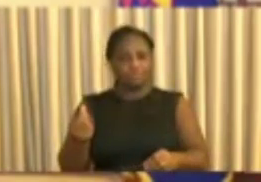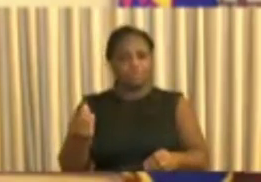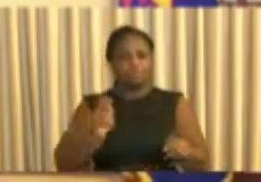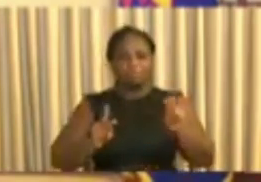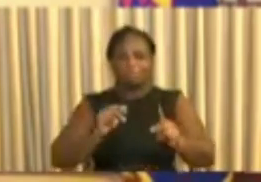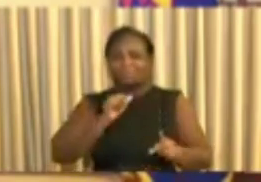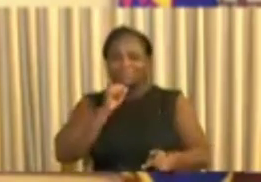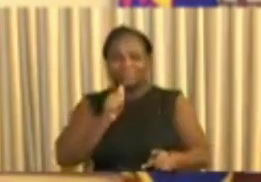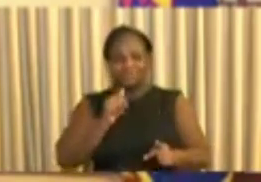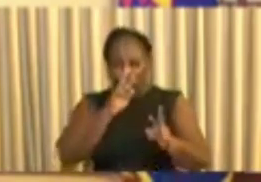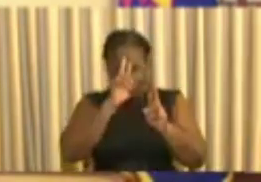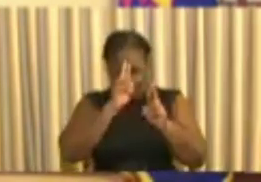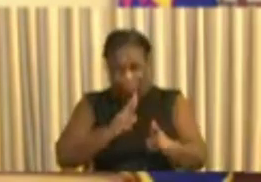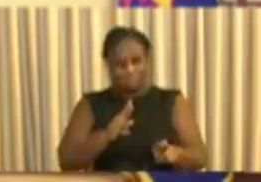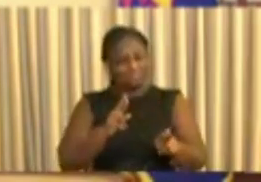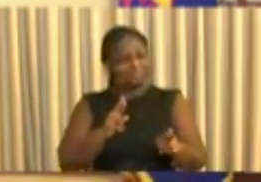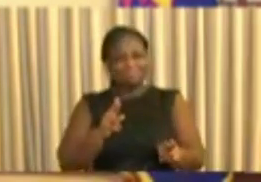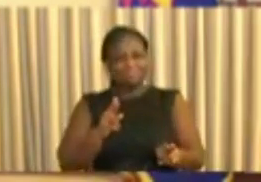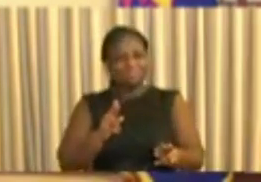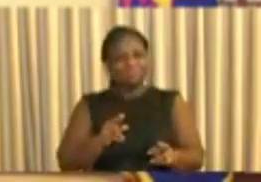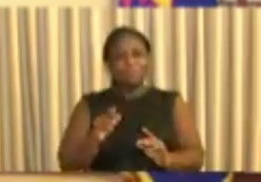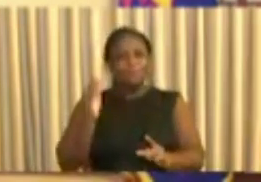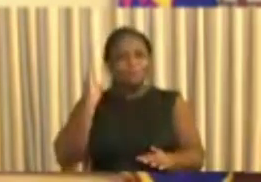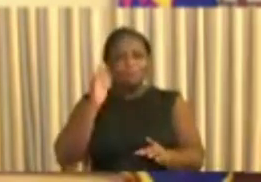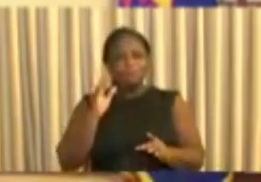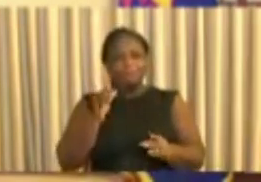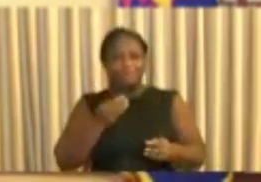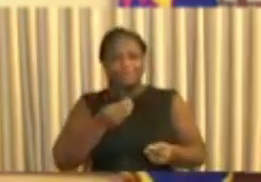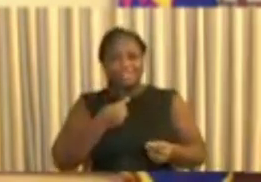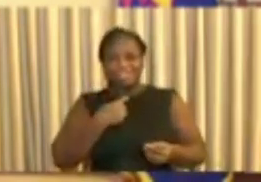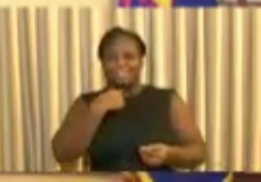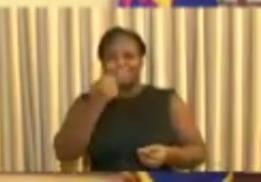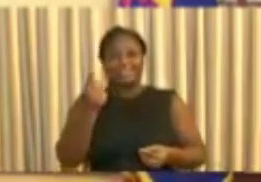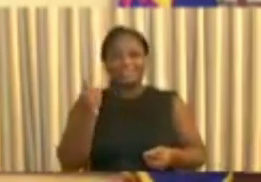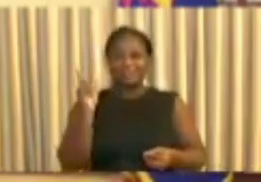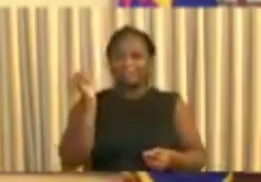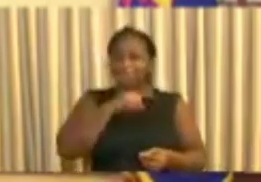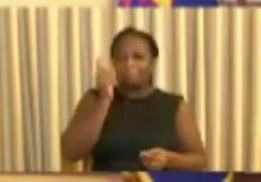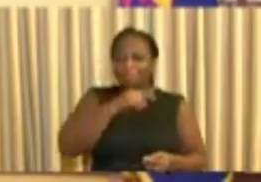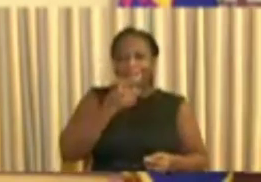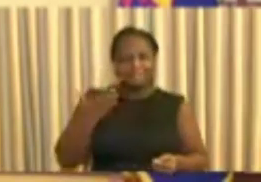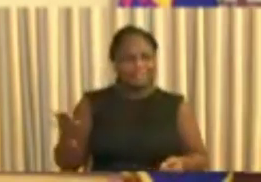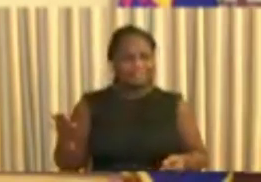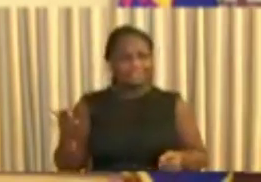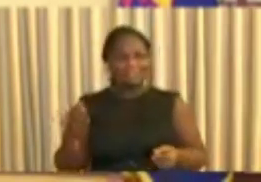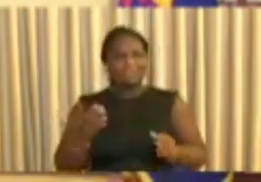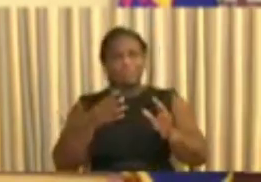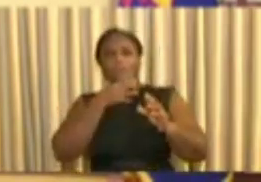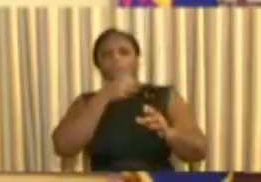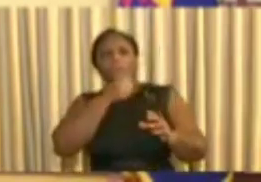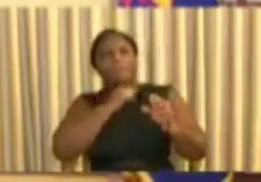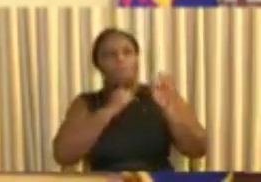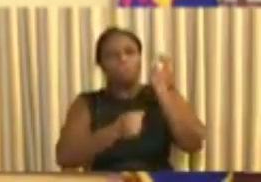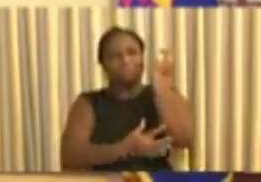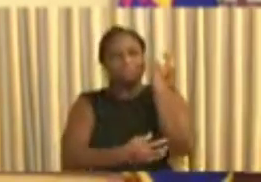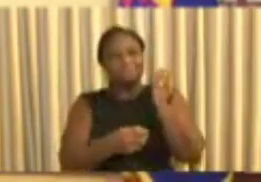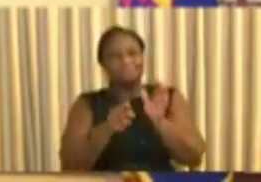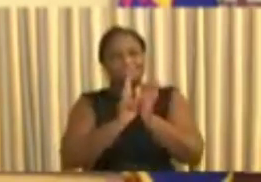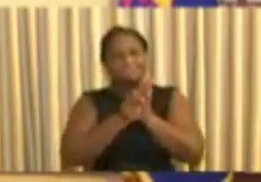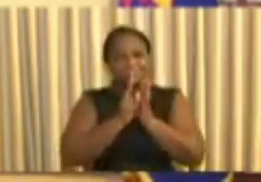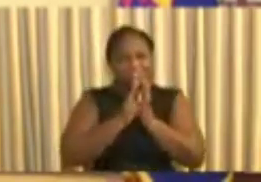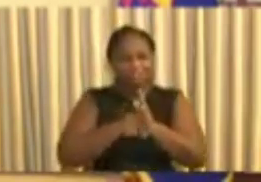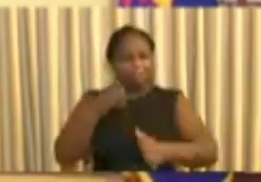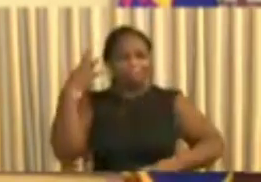unpatriotic persons who are deliberately passing off and circulating old videos of alleged